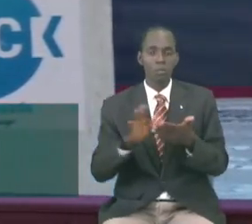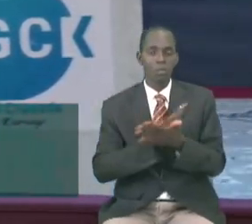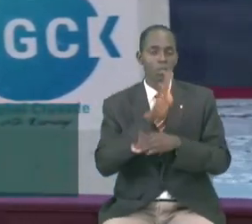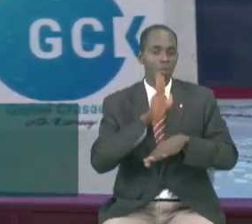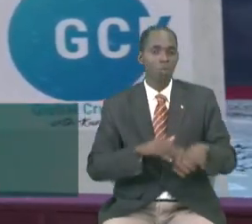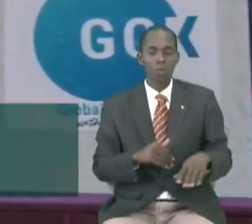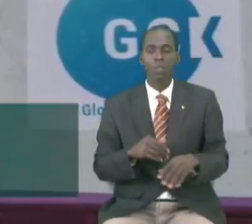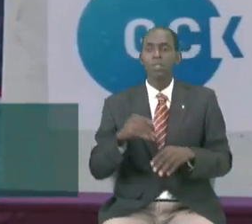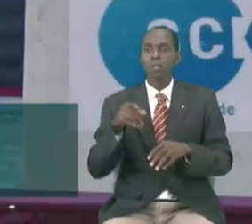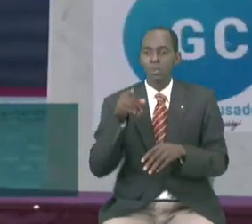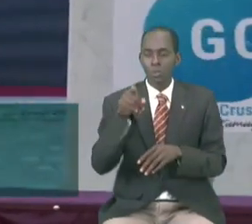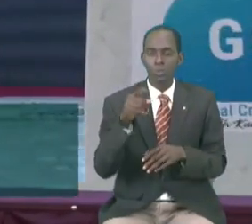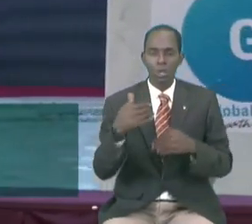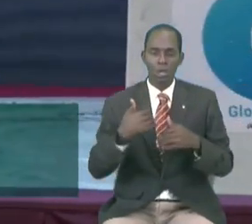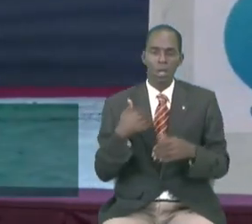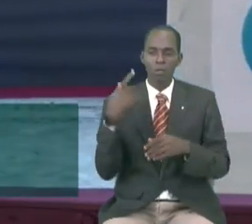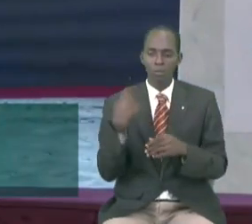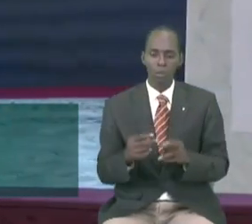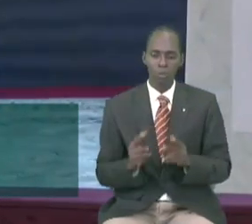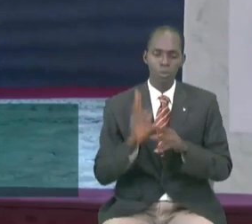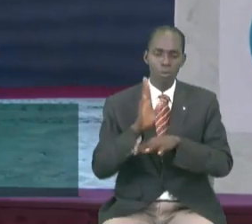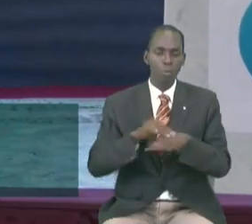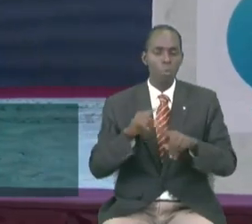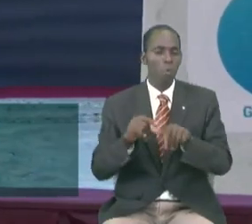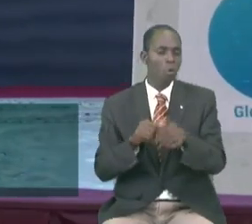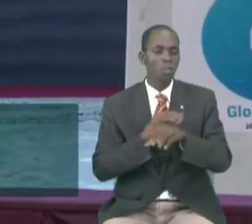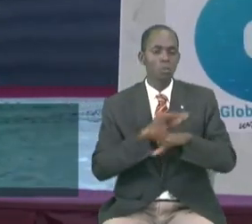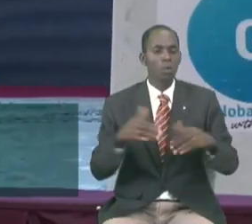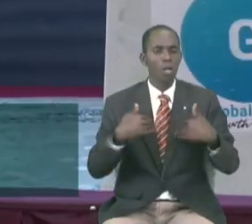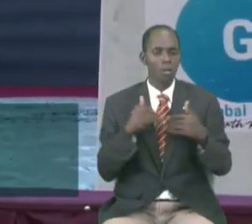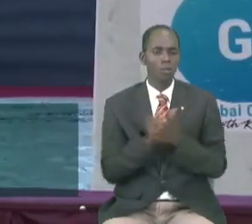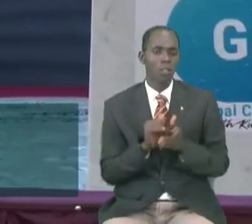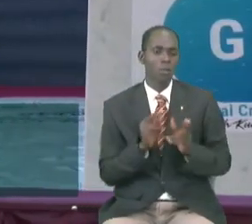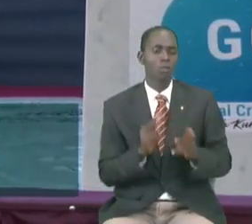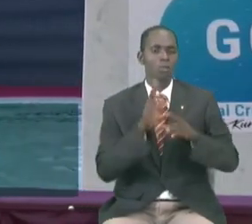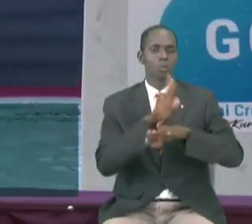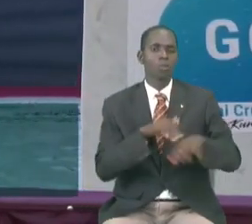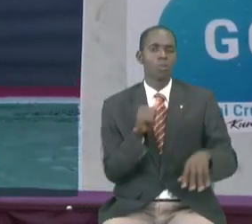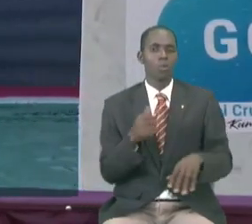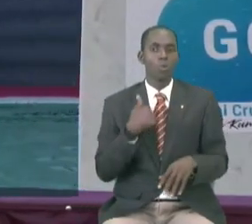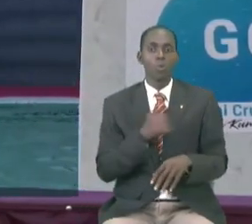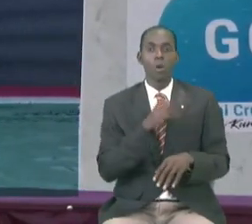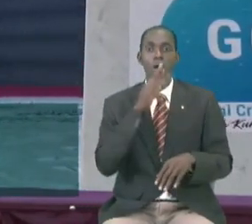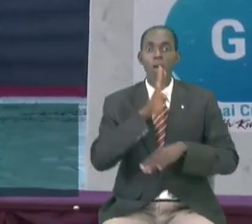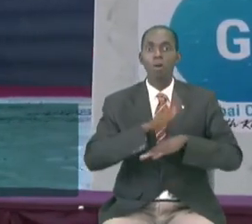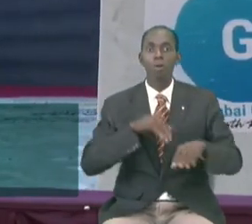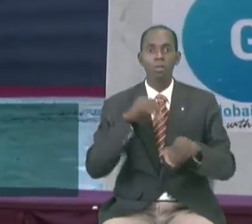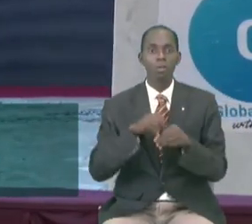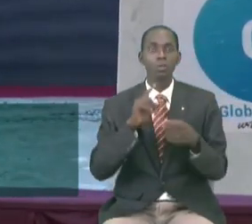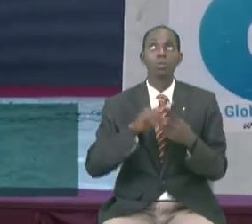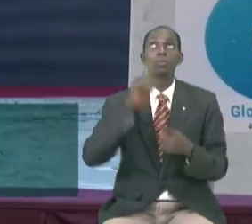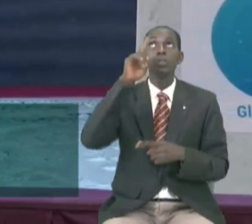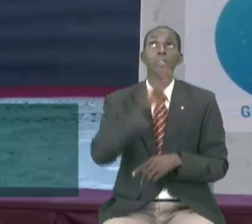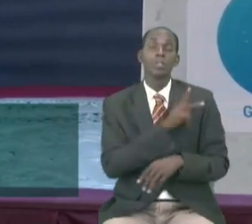We're called into his service. There are many people, multitudes of people in the world, they don't even know why they are here in the world, and they